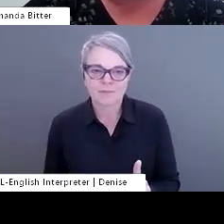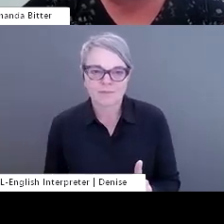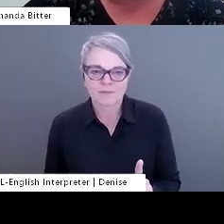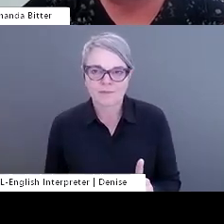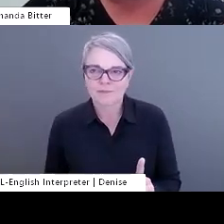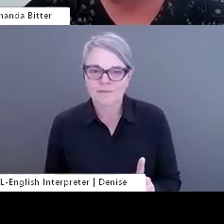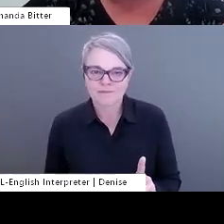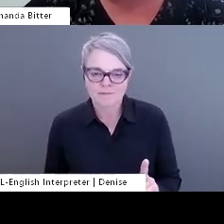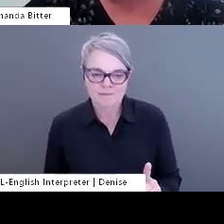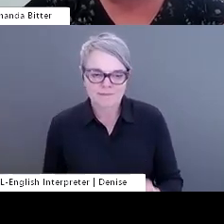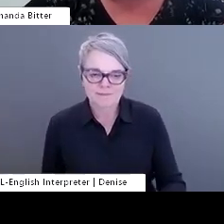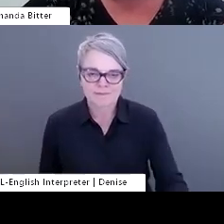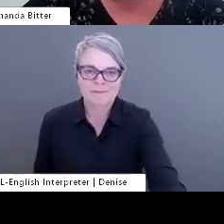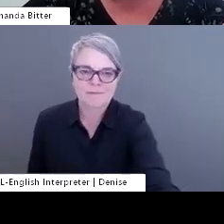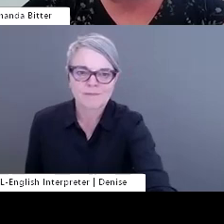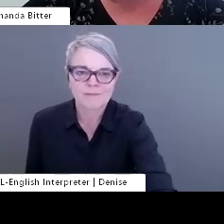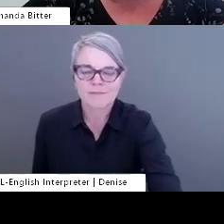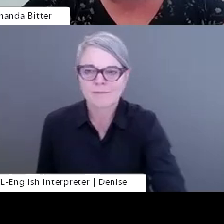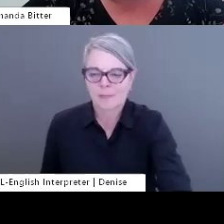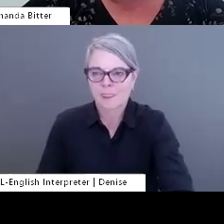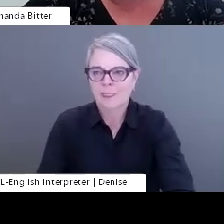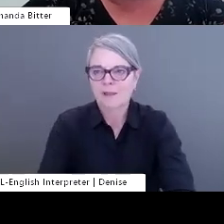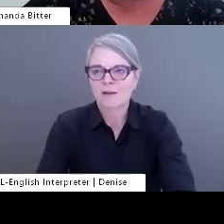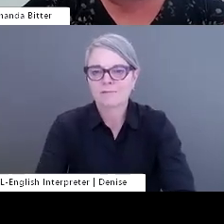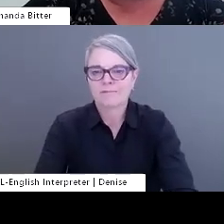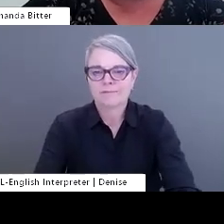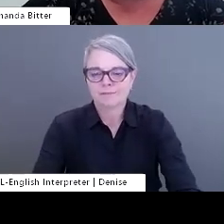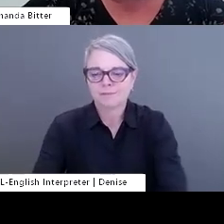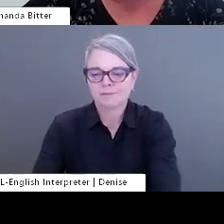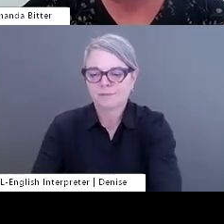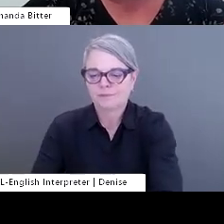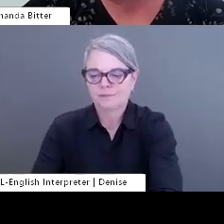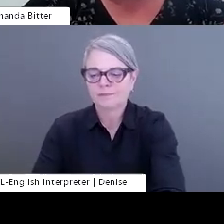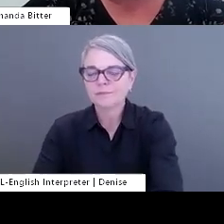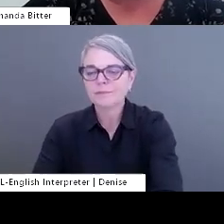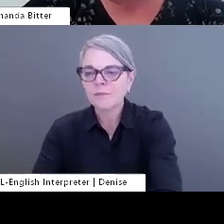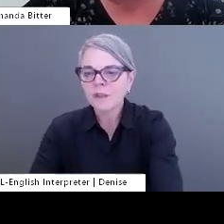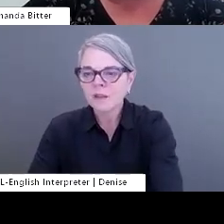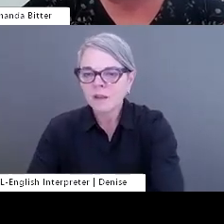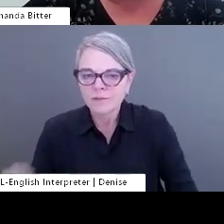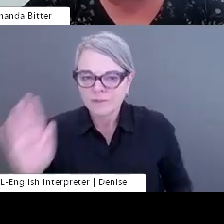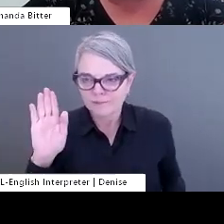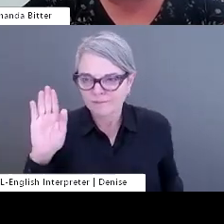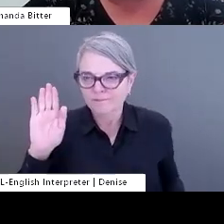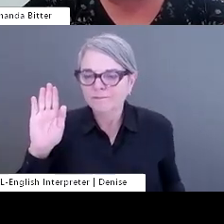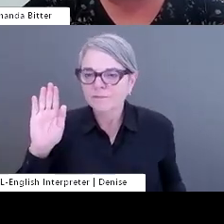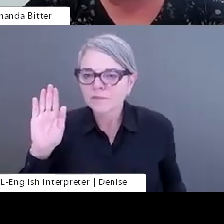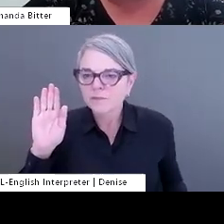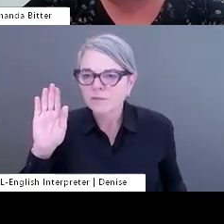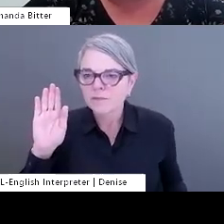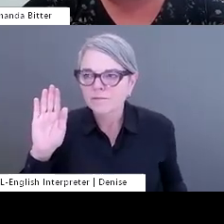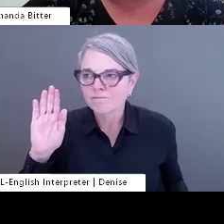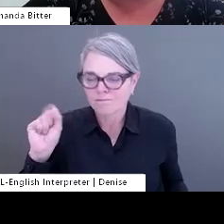like some of the other presenters have mentioned. Oh, well, my mom has dementia, but that doesn't automatically make someone not capable. And